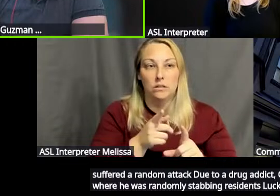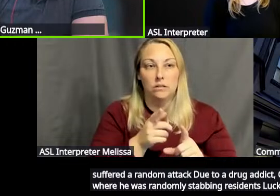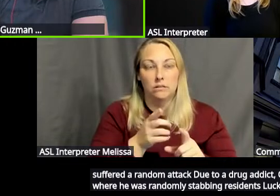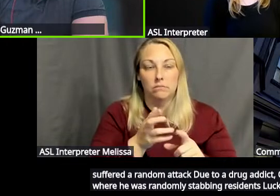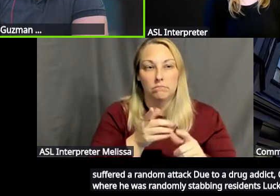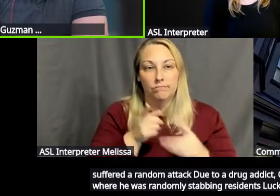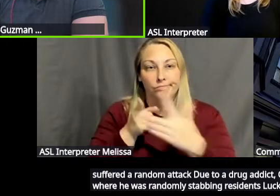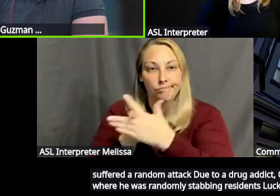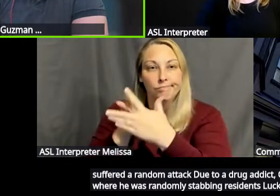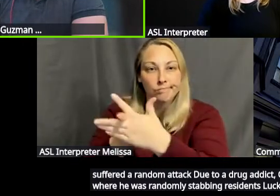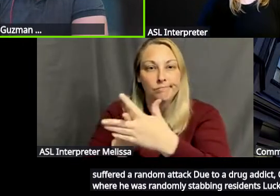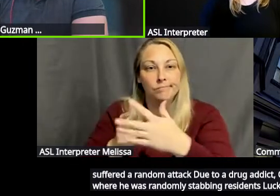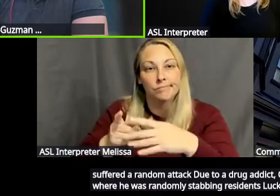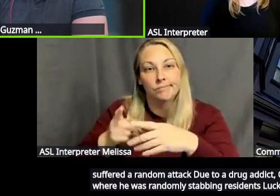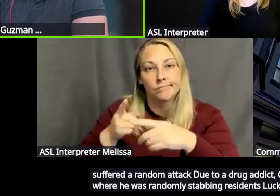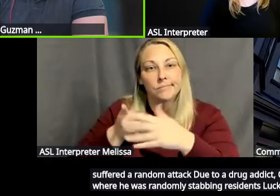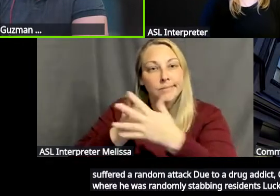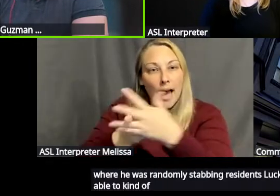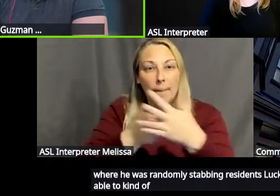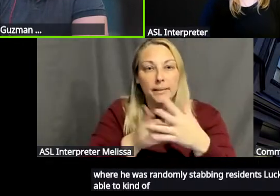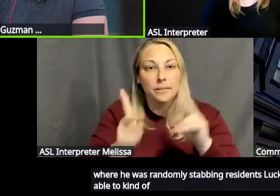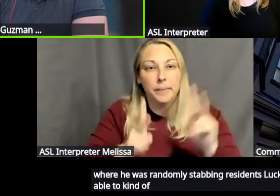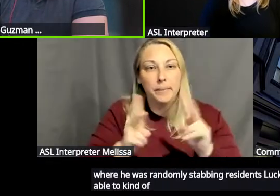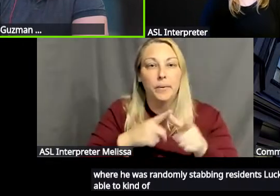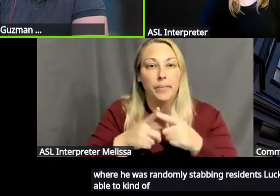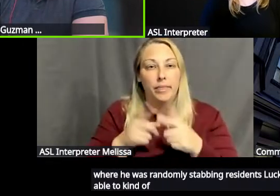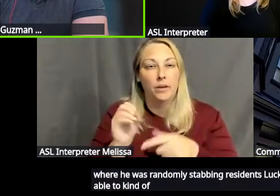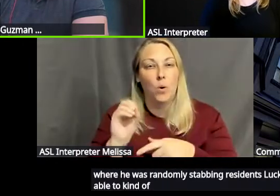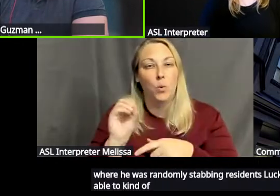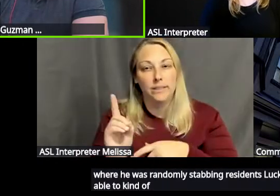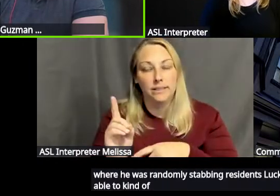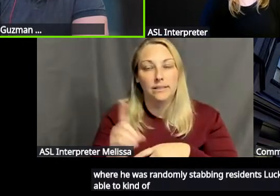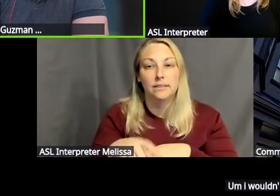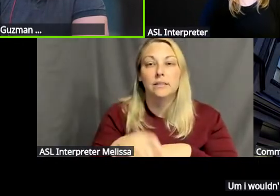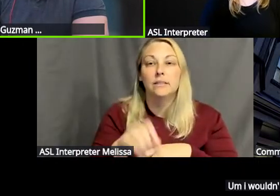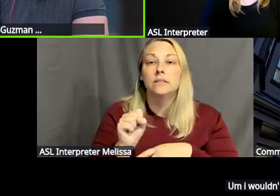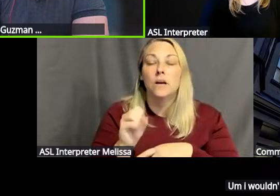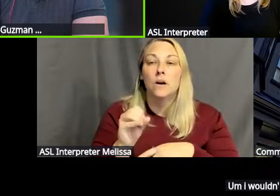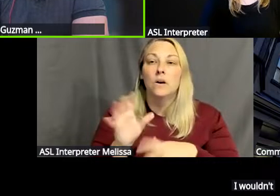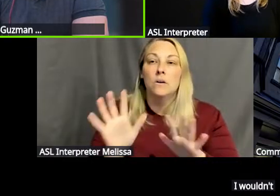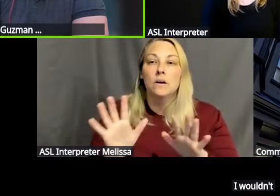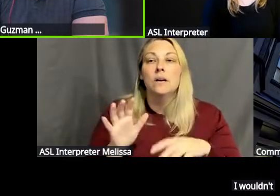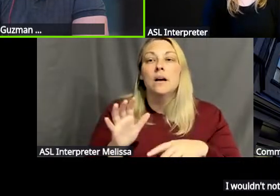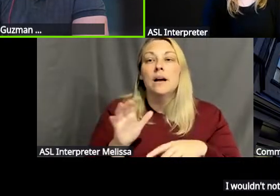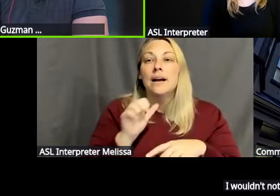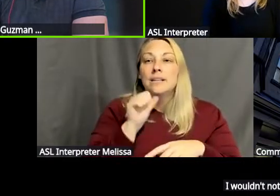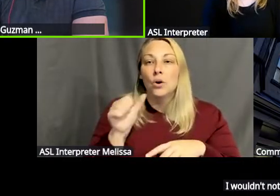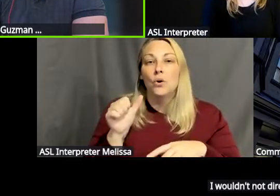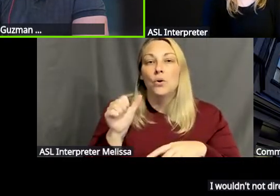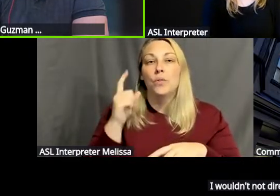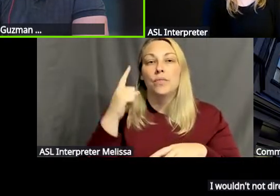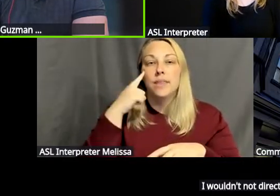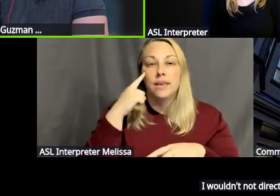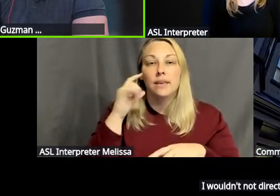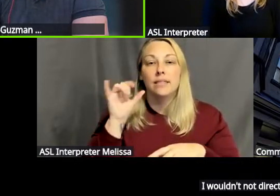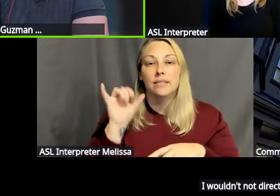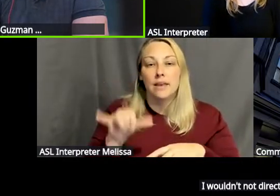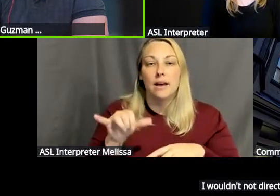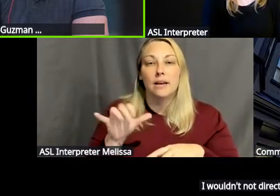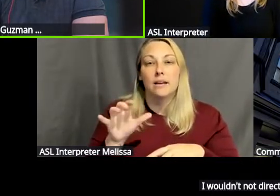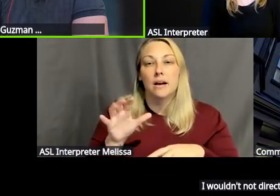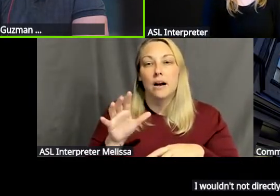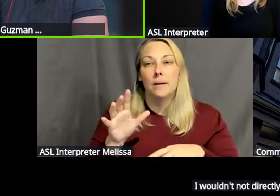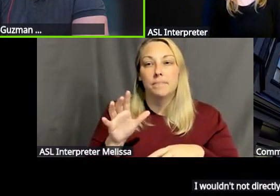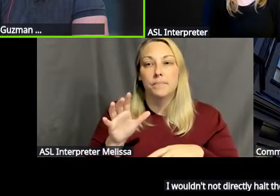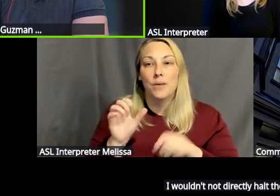Mig's Place were able to kind of, I wouldn't, not directly halt the individual,